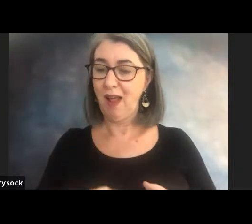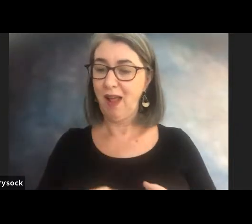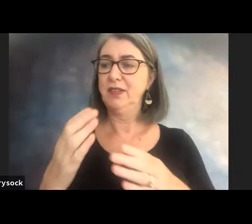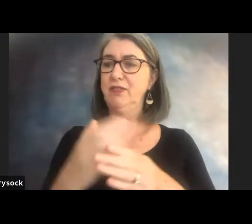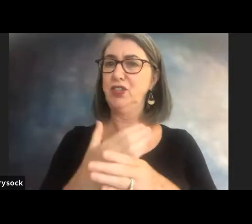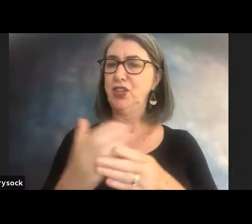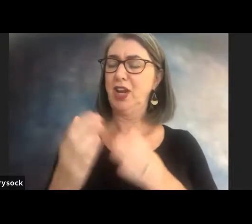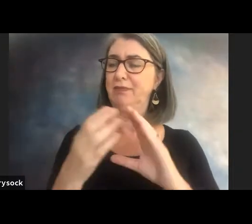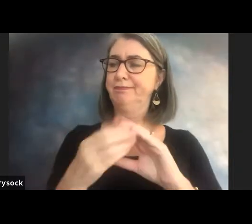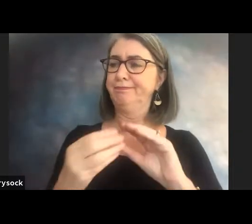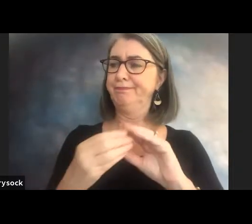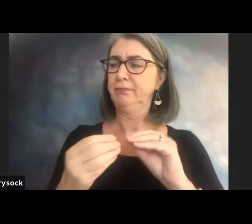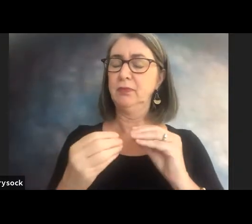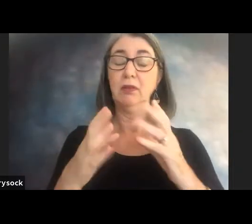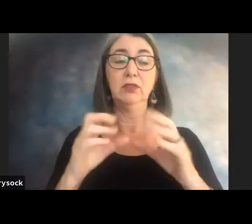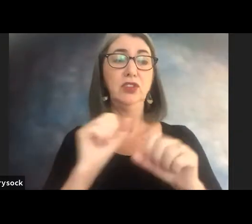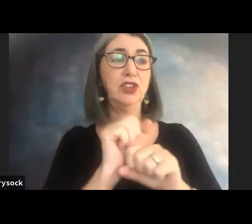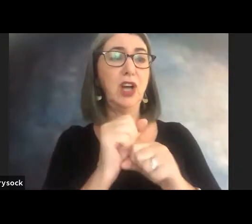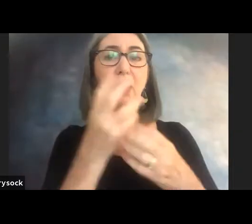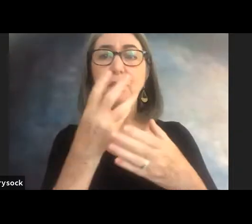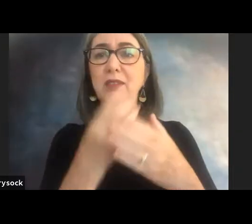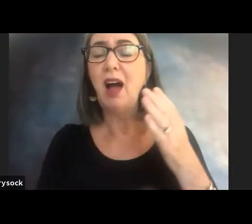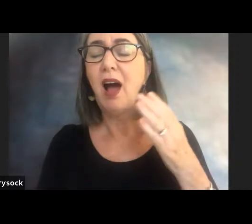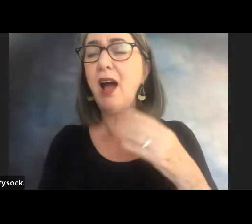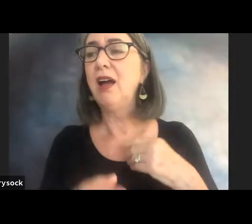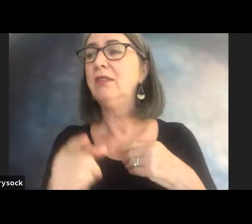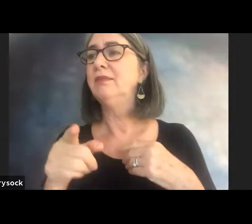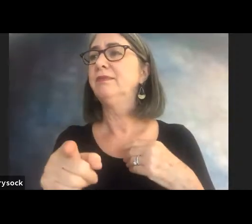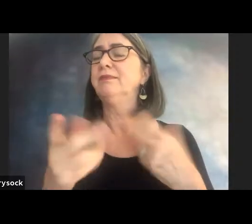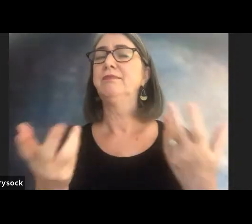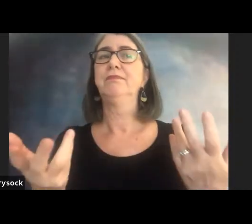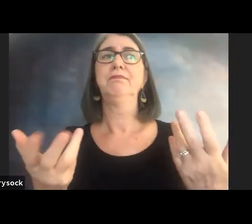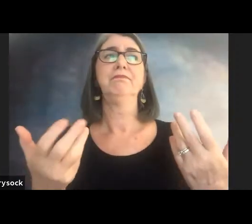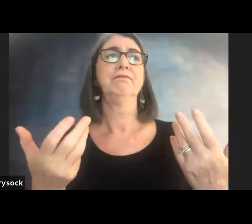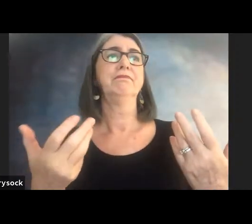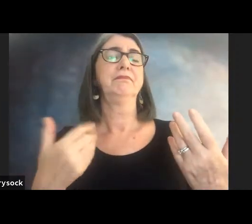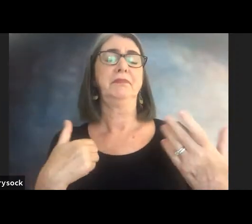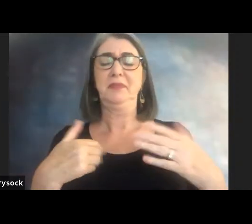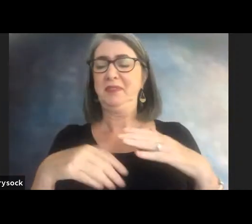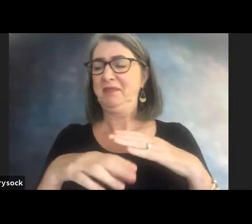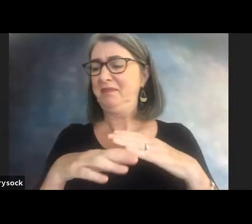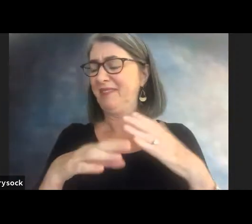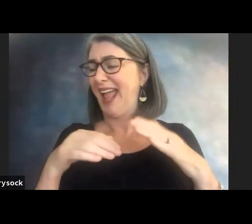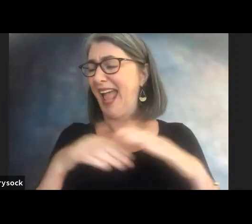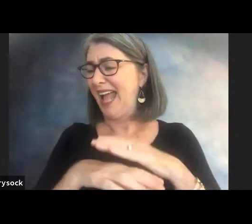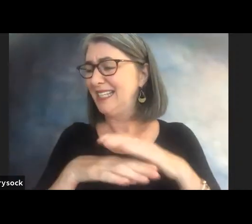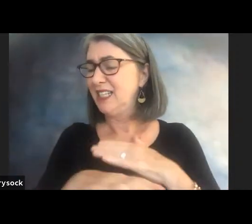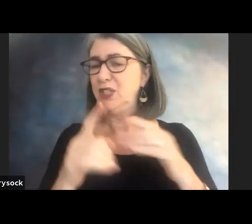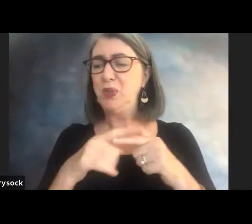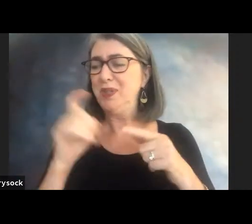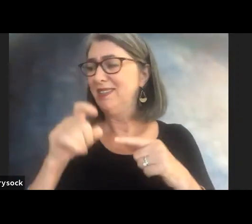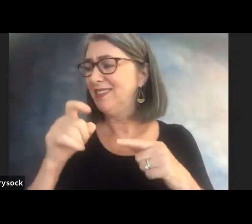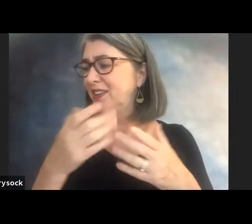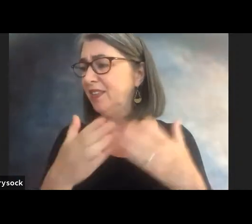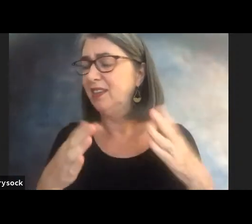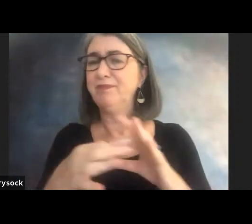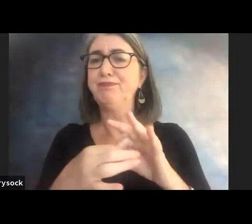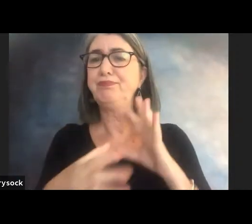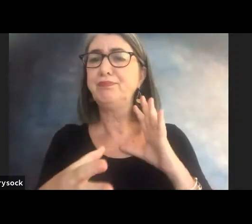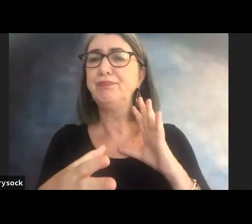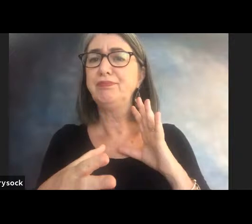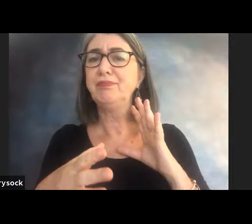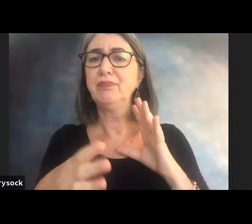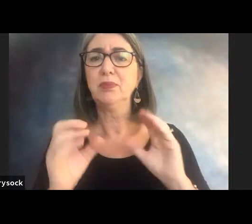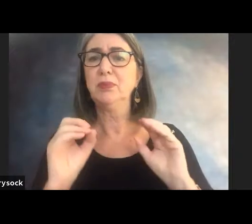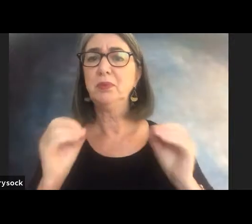that they have lost jobs, that they have had basic access to necessities cut off, and